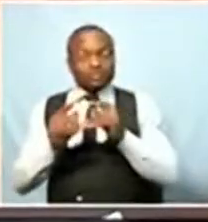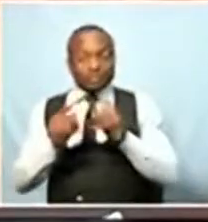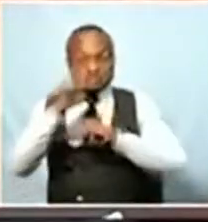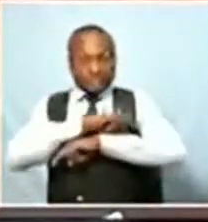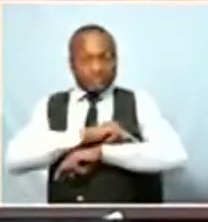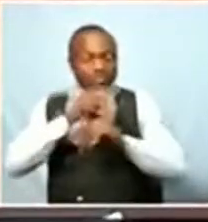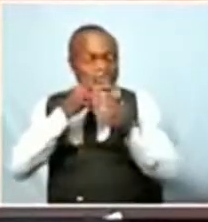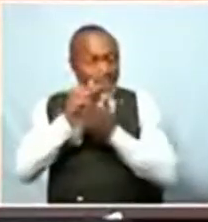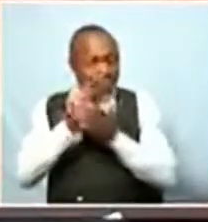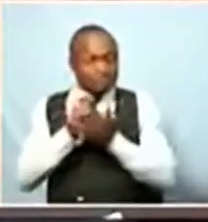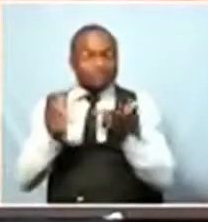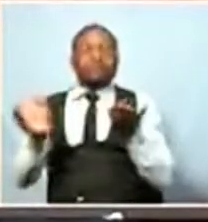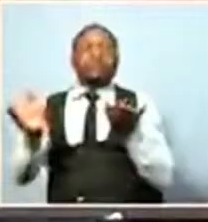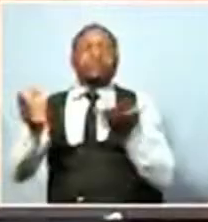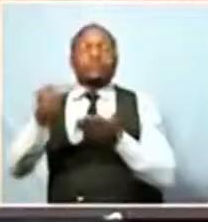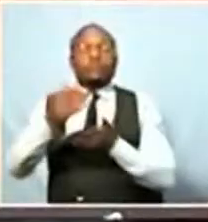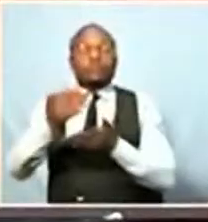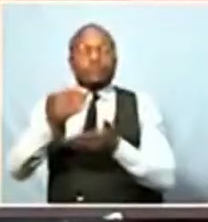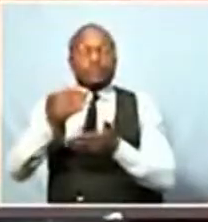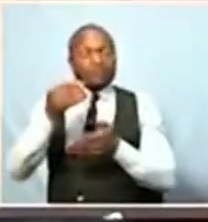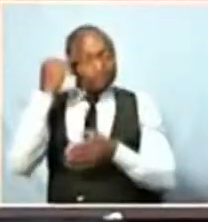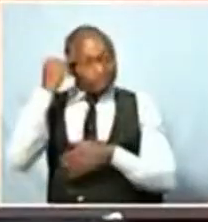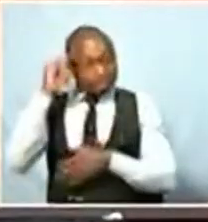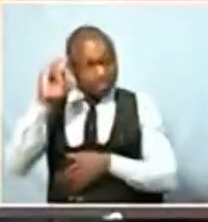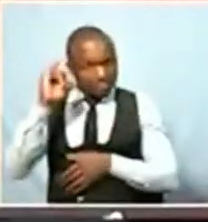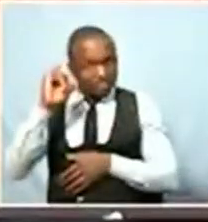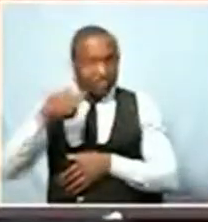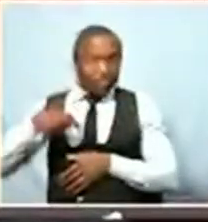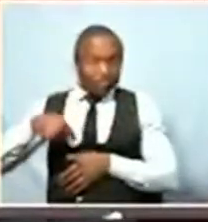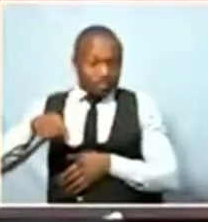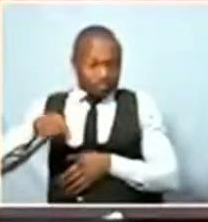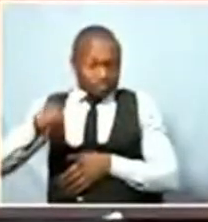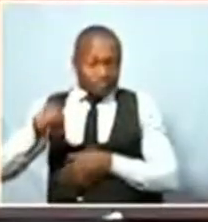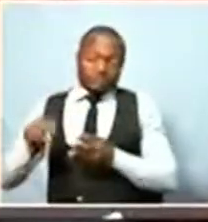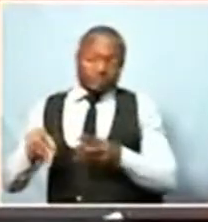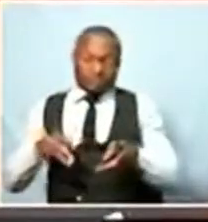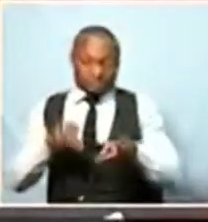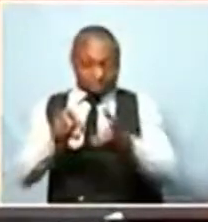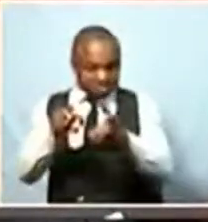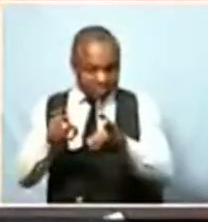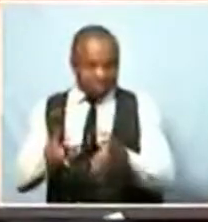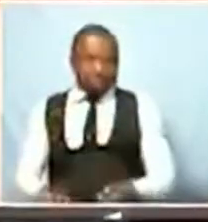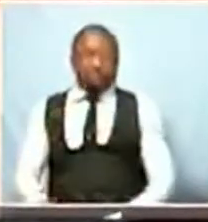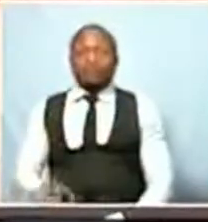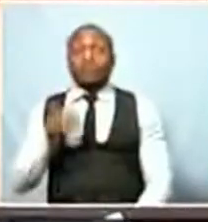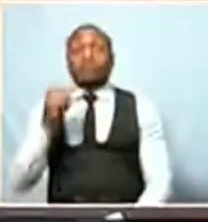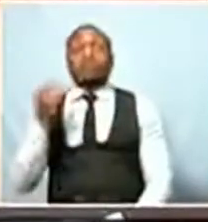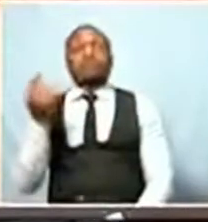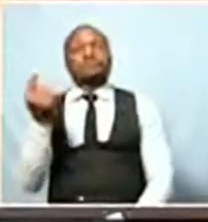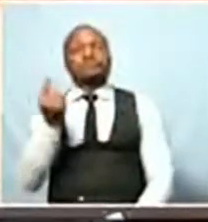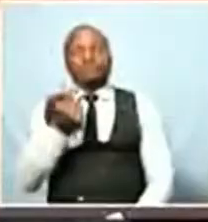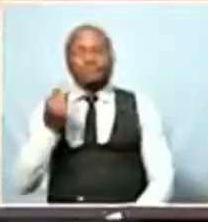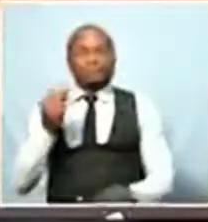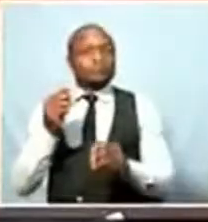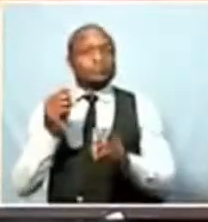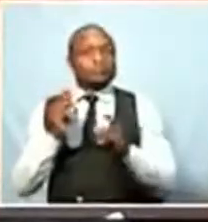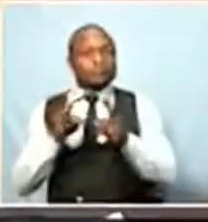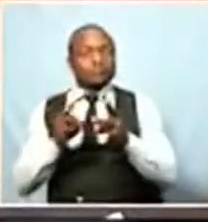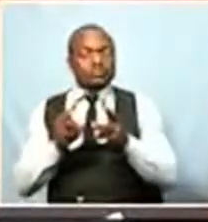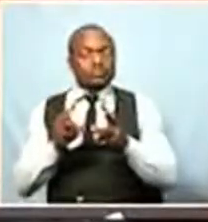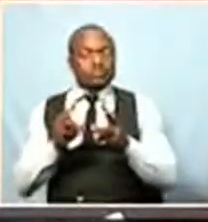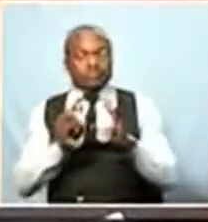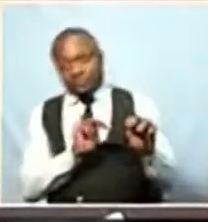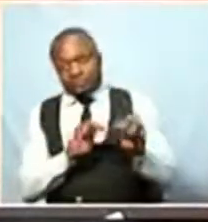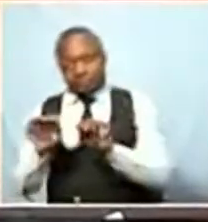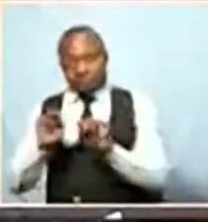Revenue generation in innovative, sustainable ways is the only way to go for us to